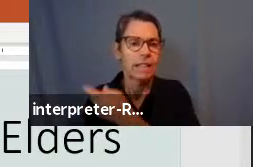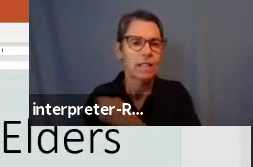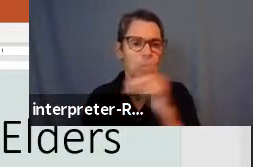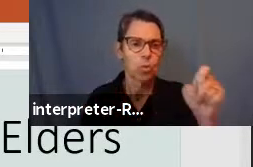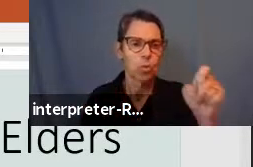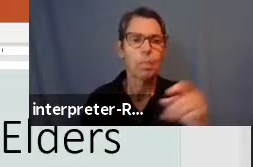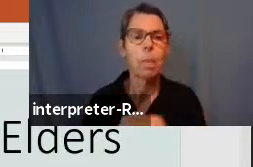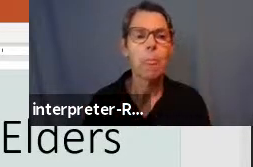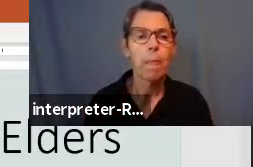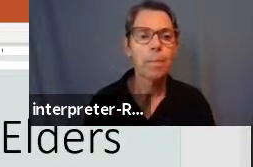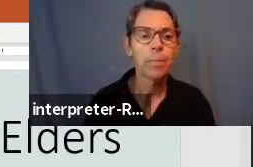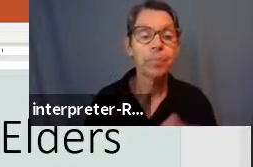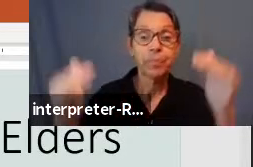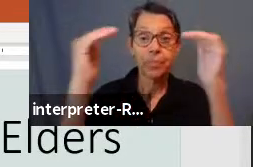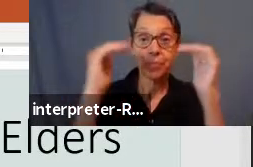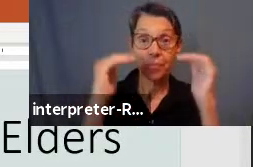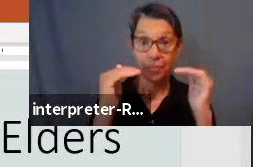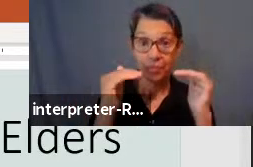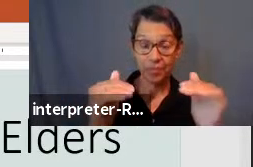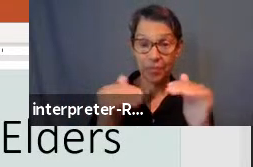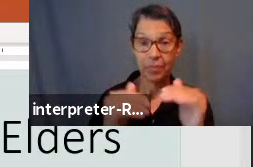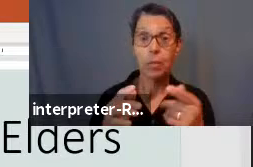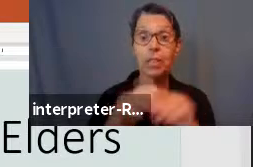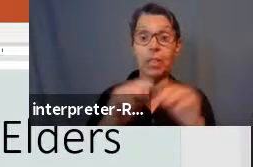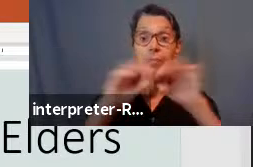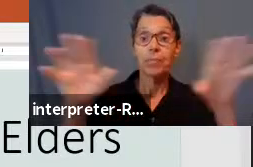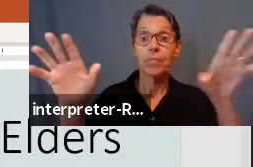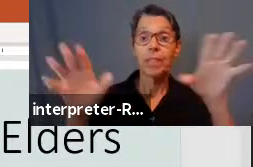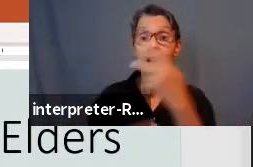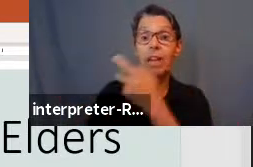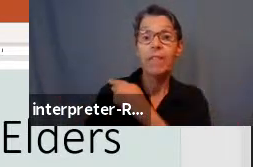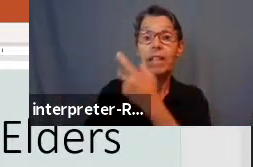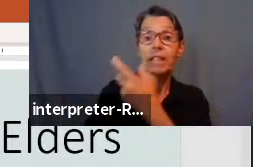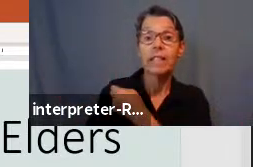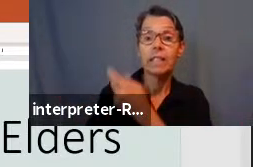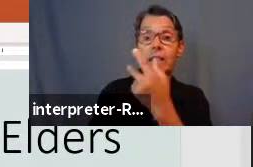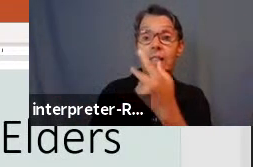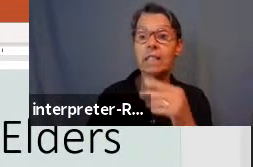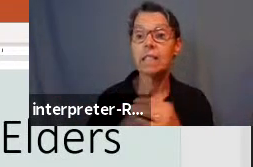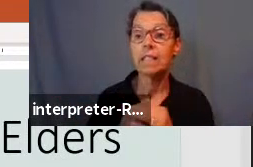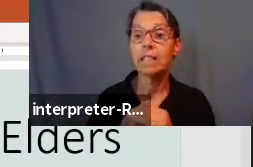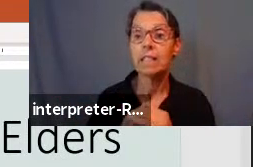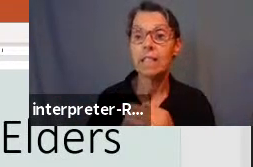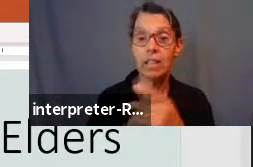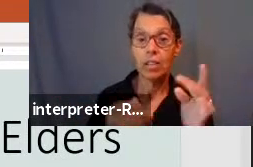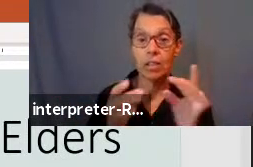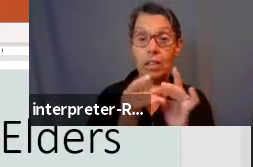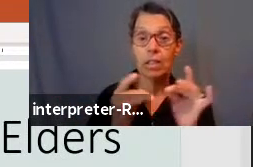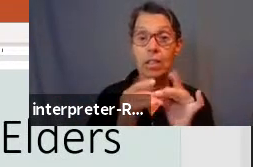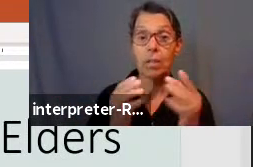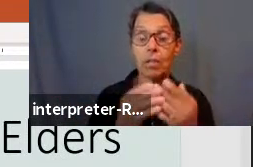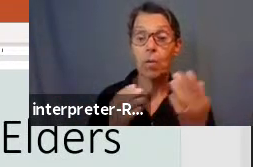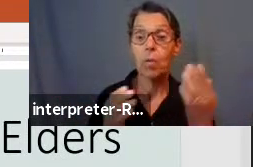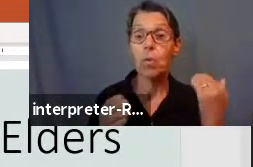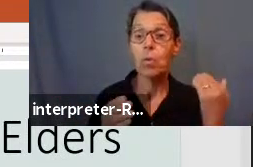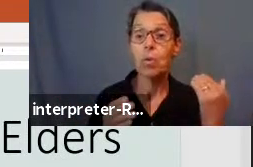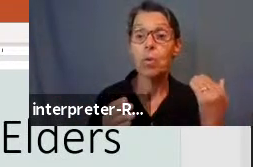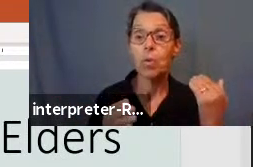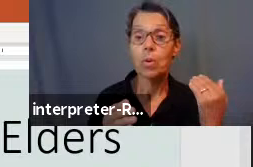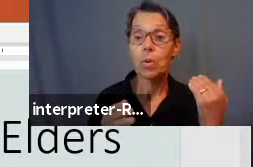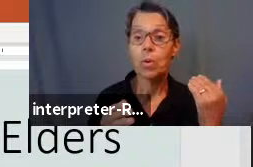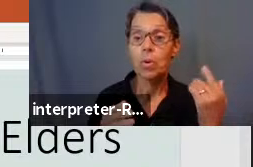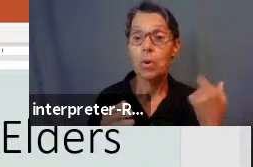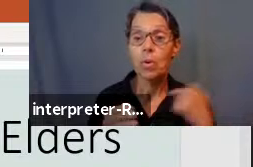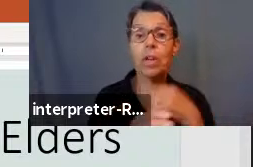So then when we started rolling out our vaccines, and we actually, as was mentioned before, we actually did get our vaccines